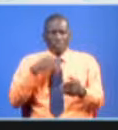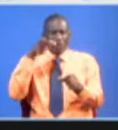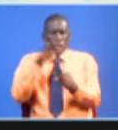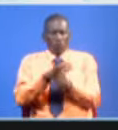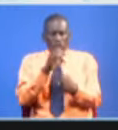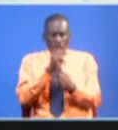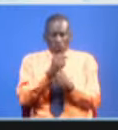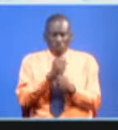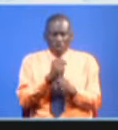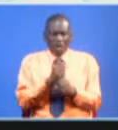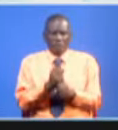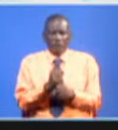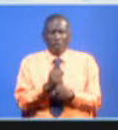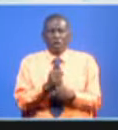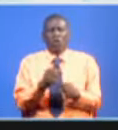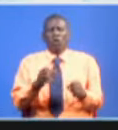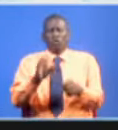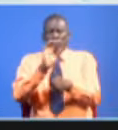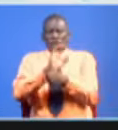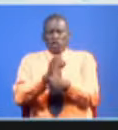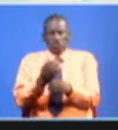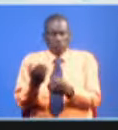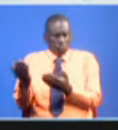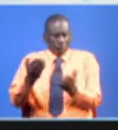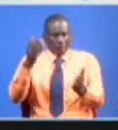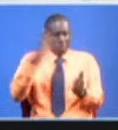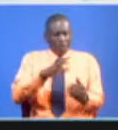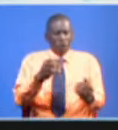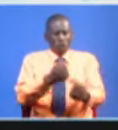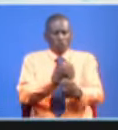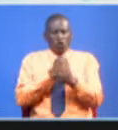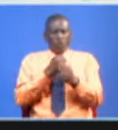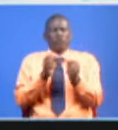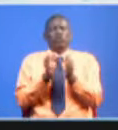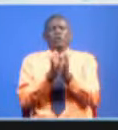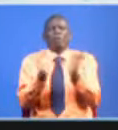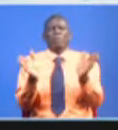done by the church to get back the confidence of the public?